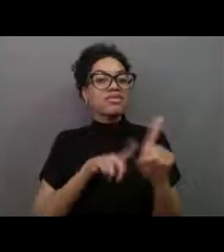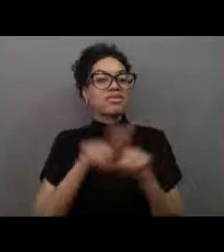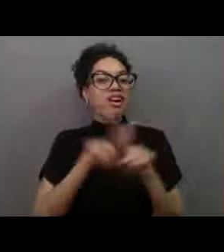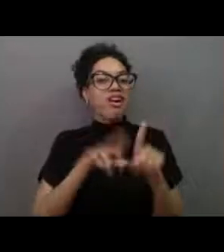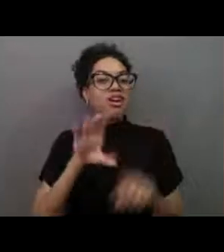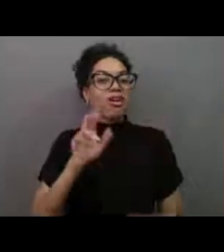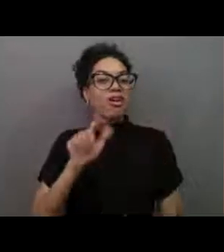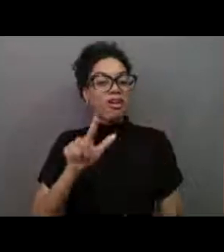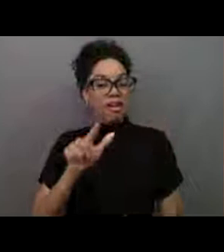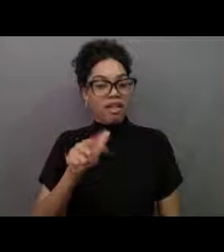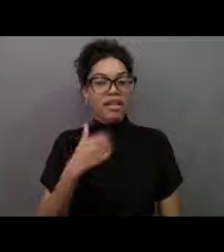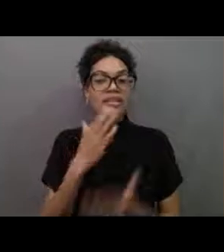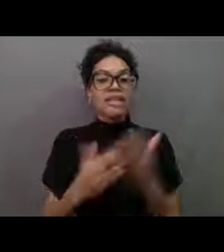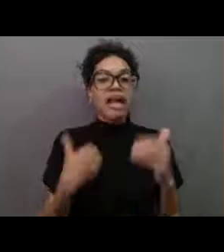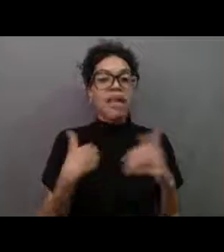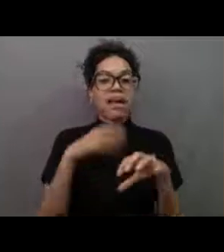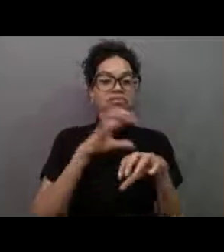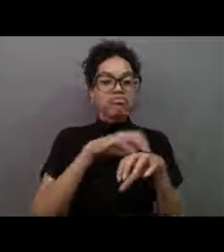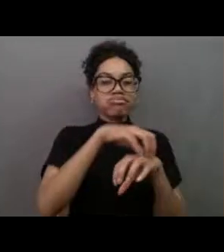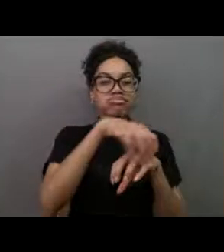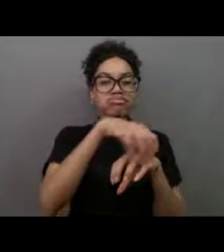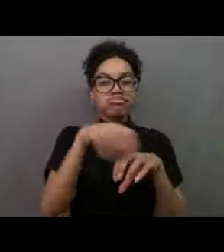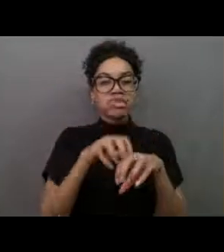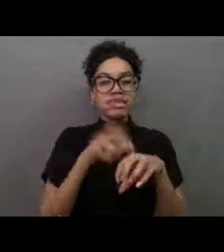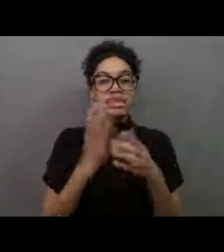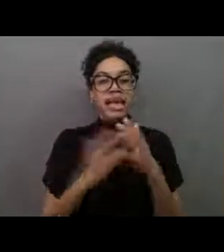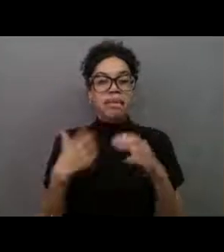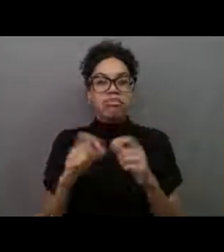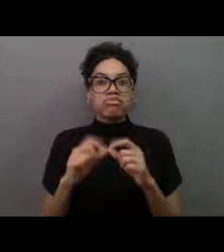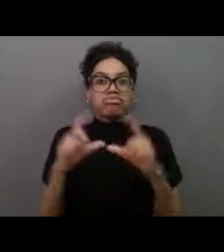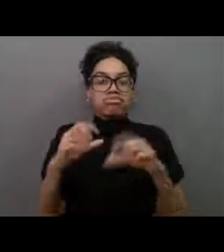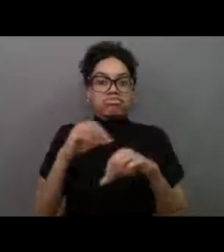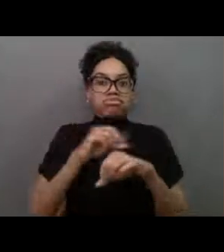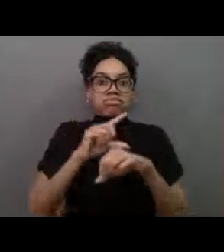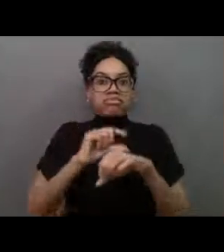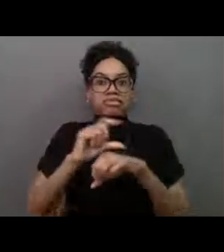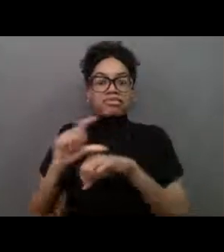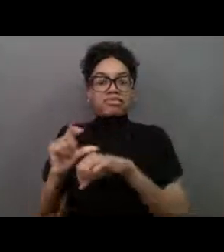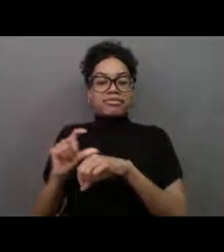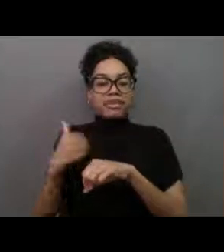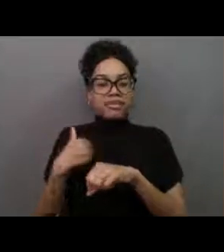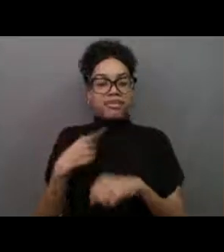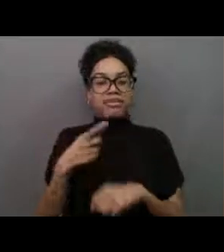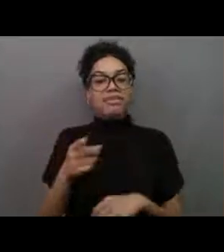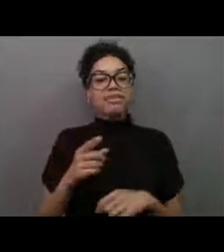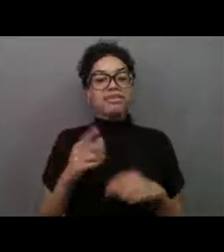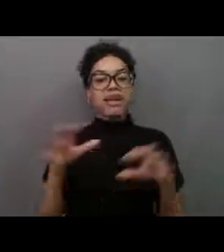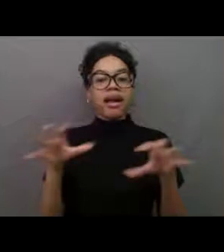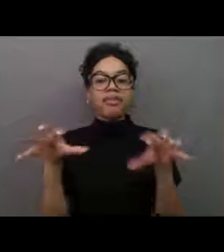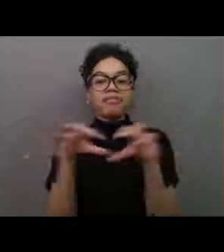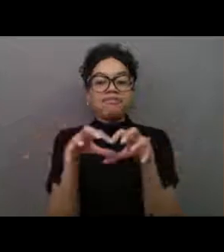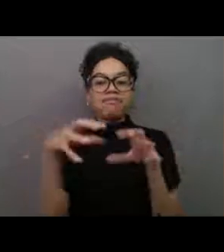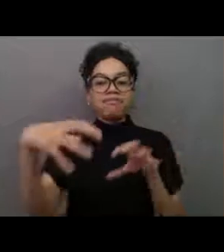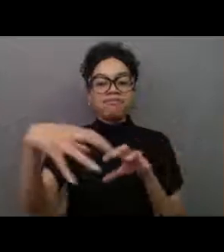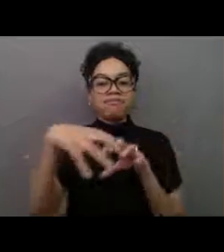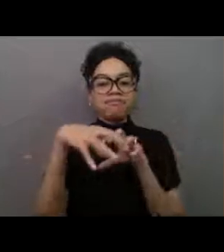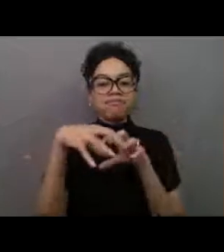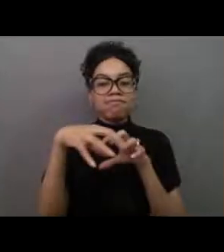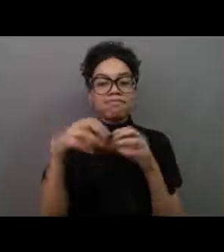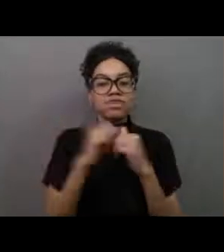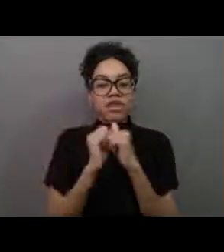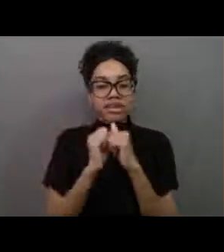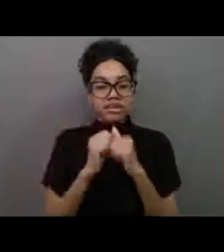have a very lumpy shape, some of them have bigger bumps, and they're all kind of intermeshed together. These are the species that dominate